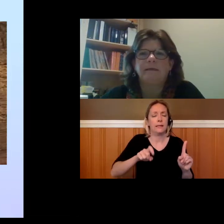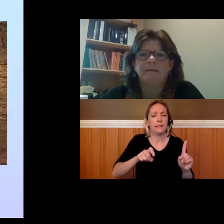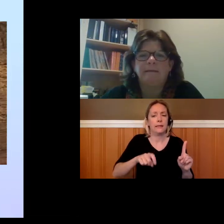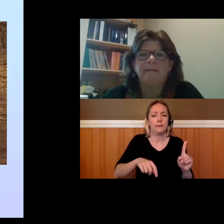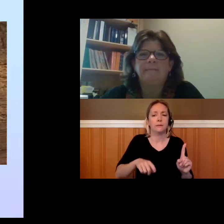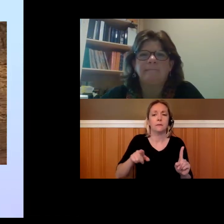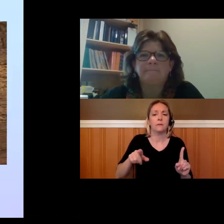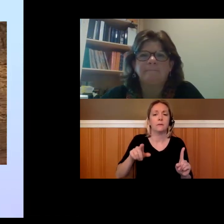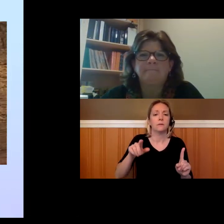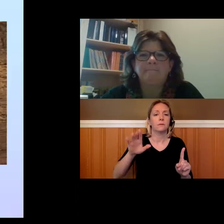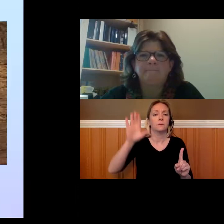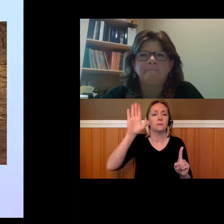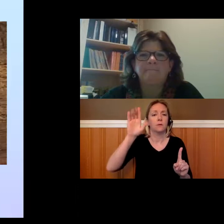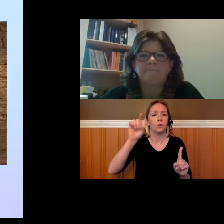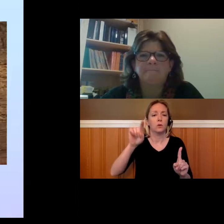question.